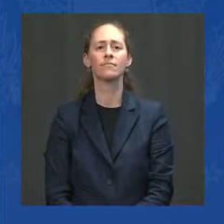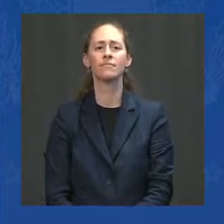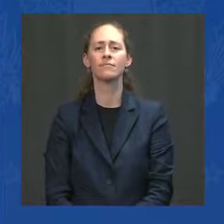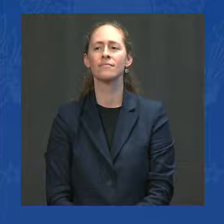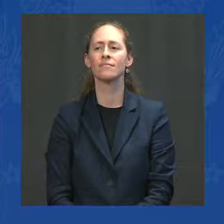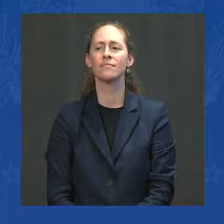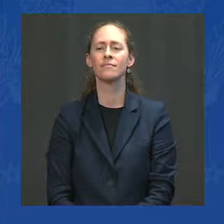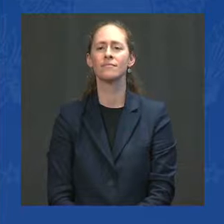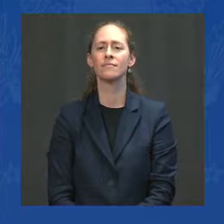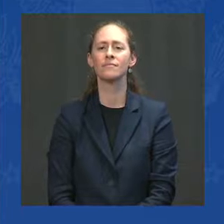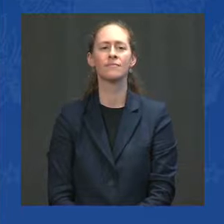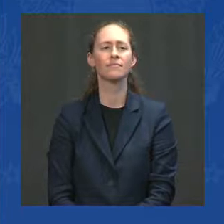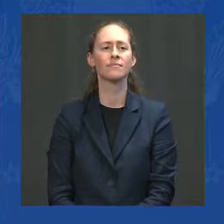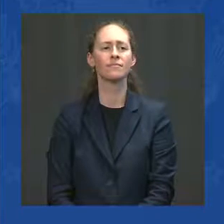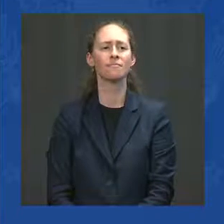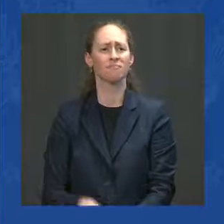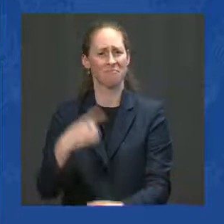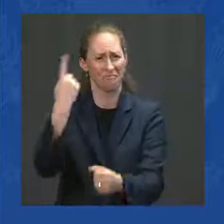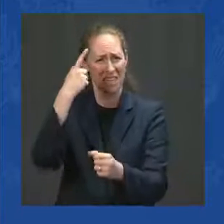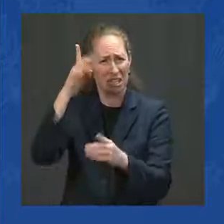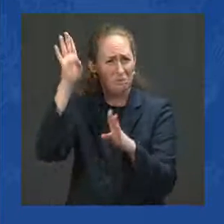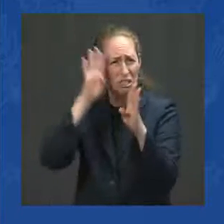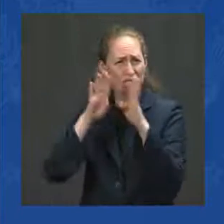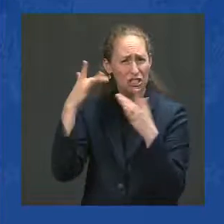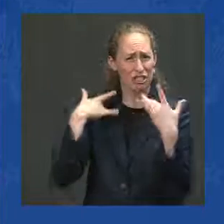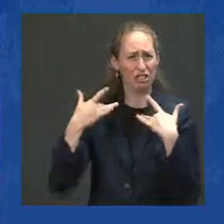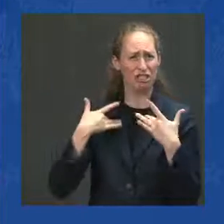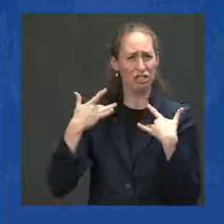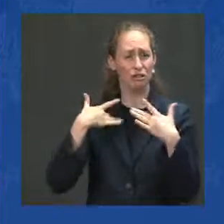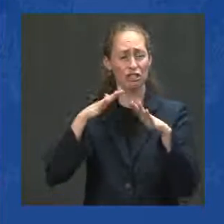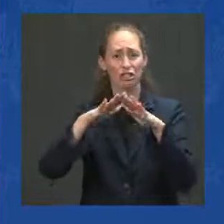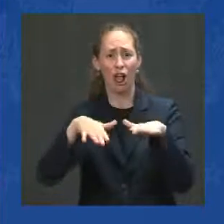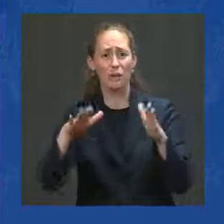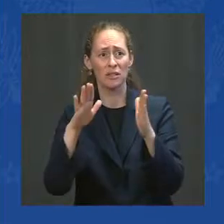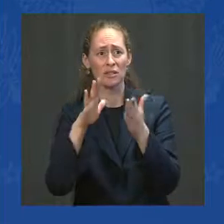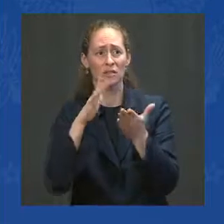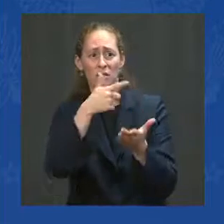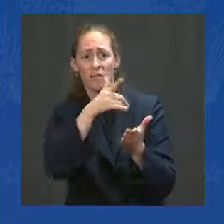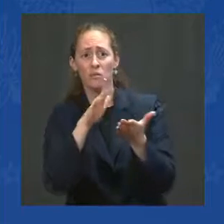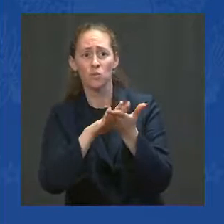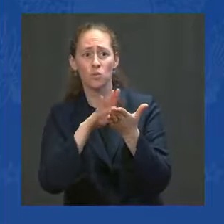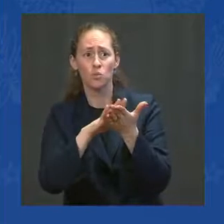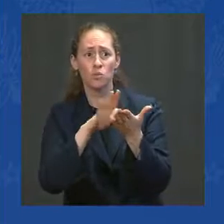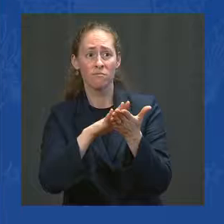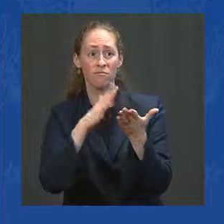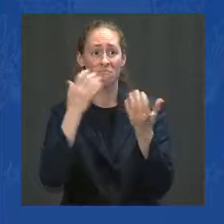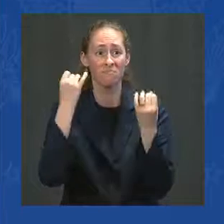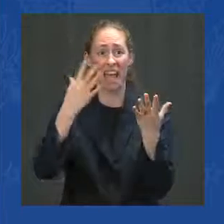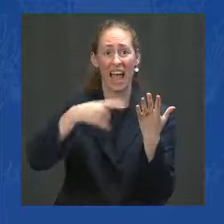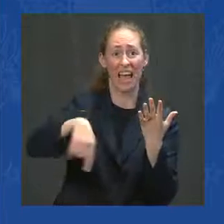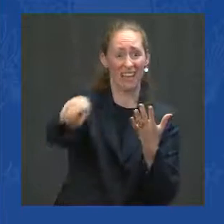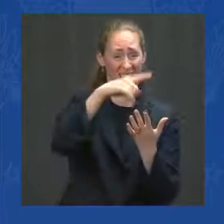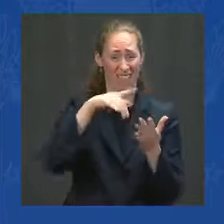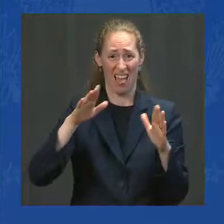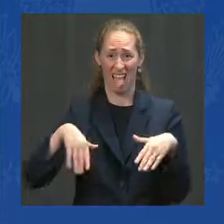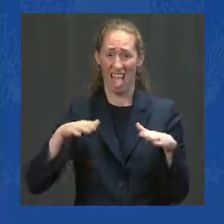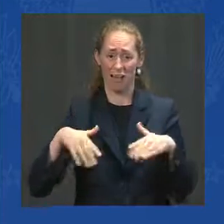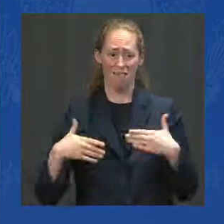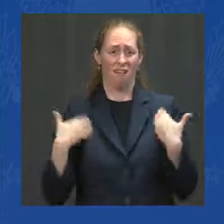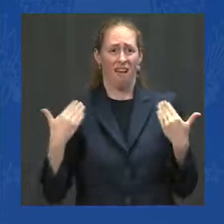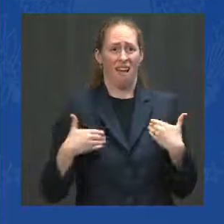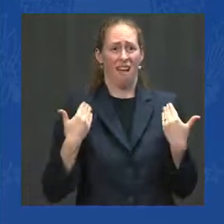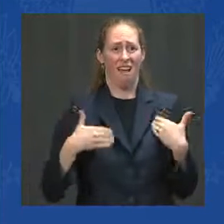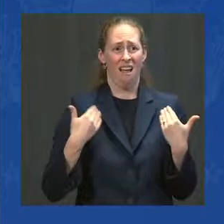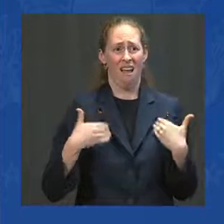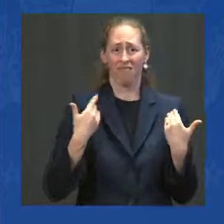are you right now about children in schools, given that 94% of children, many of them unable to get vaccinated because they're too young, have now tested positive?